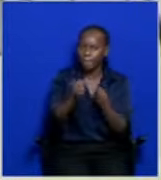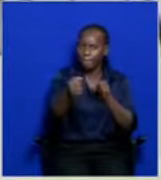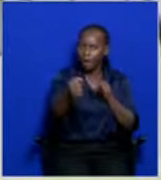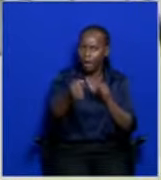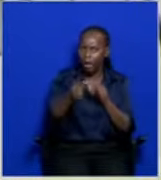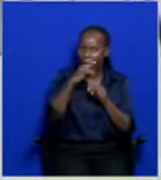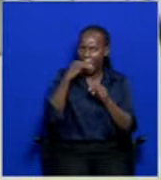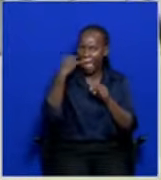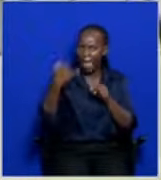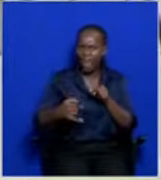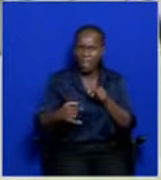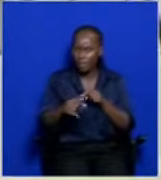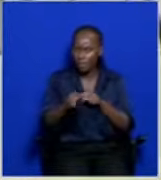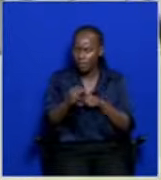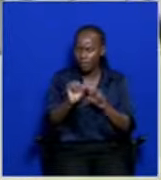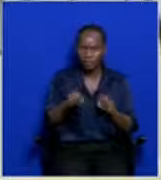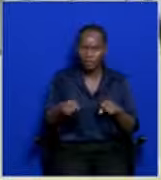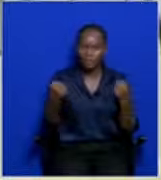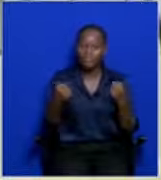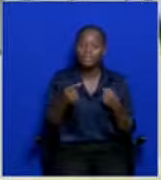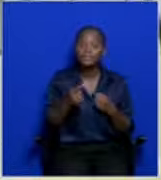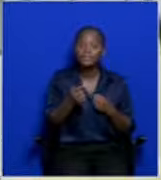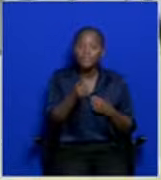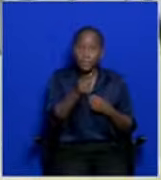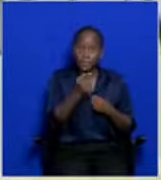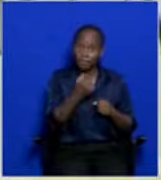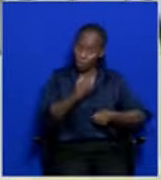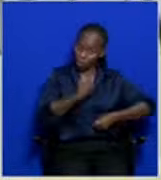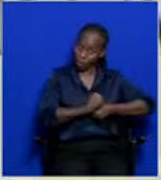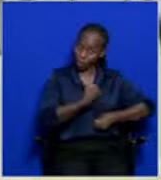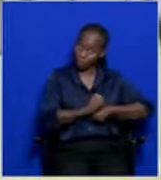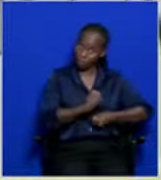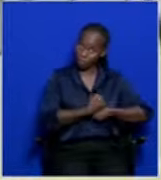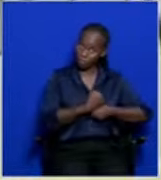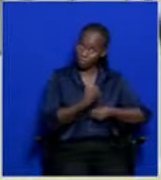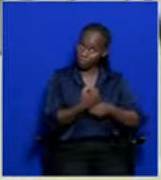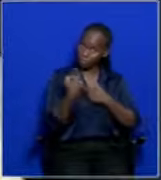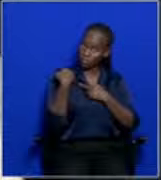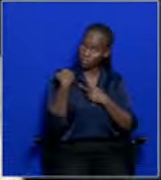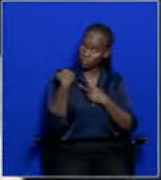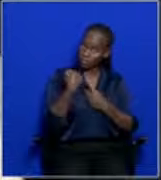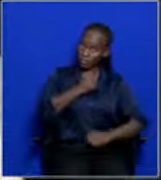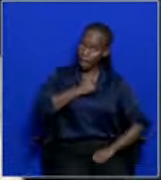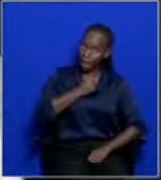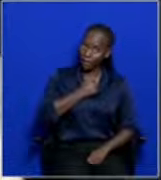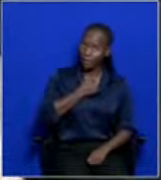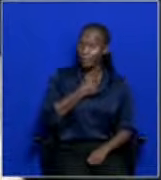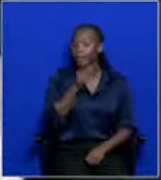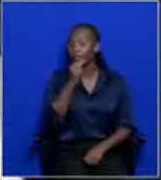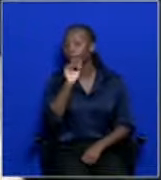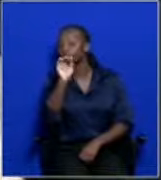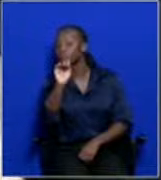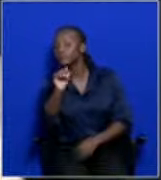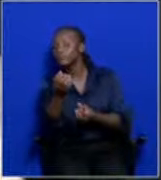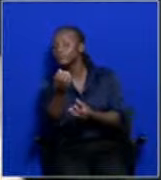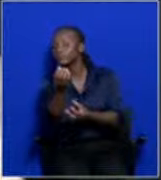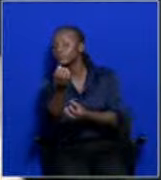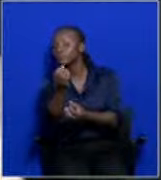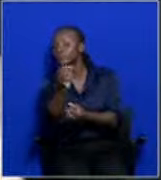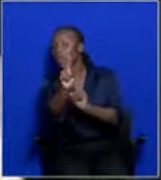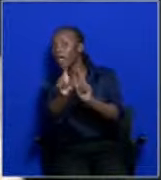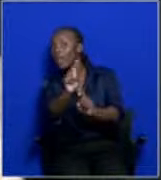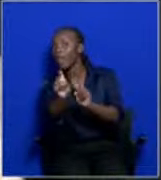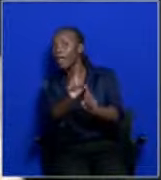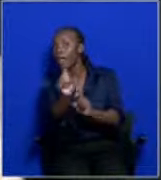my performance of my duties, I need to take a statement, I will still come,